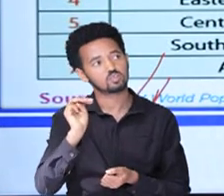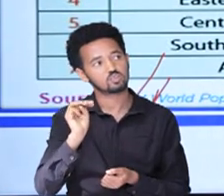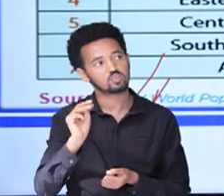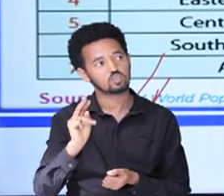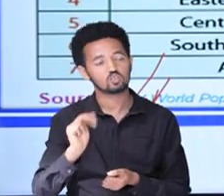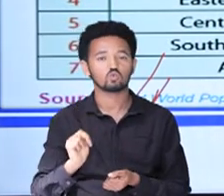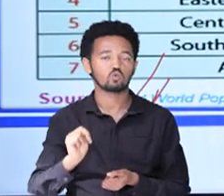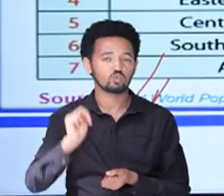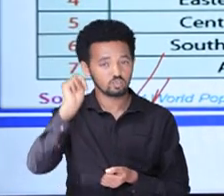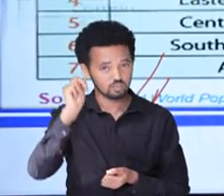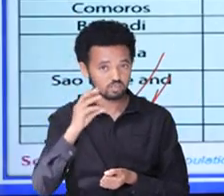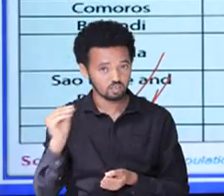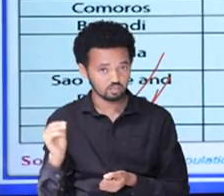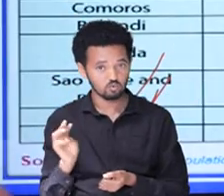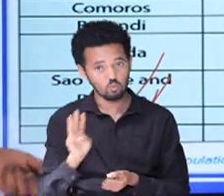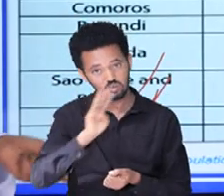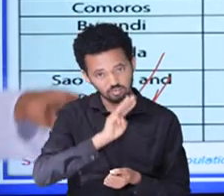populated region of Africa.